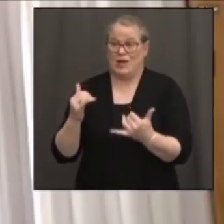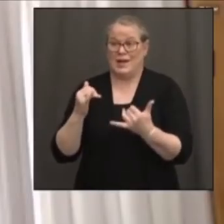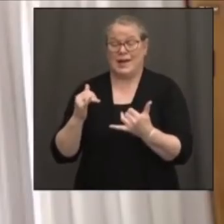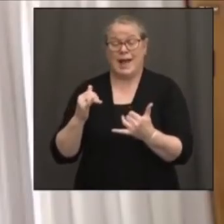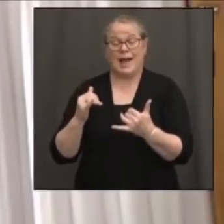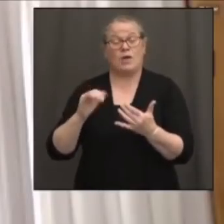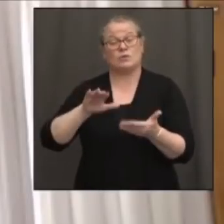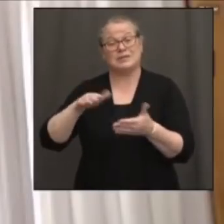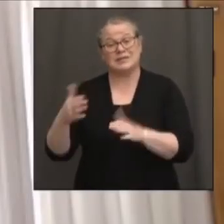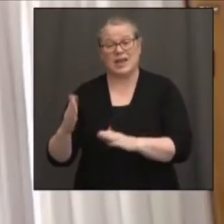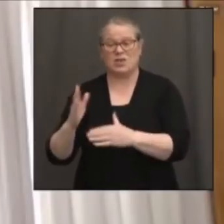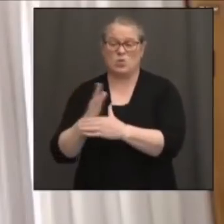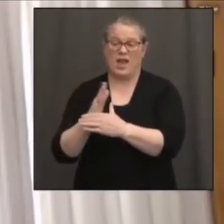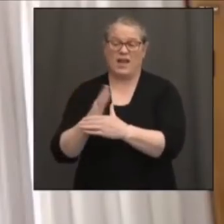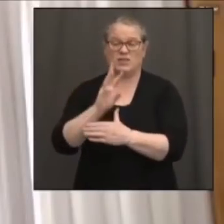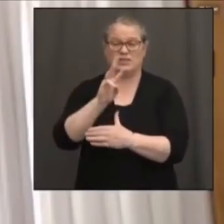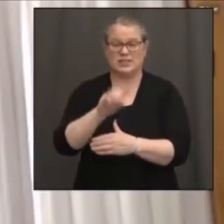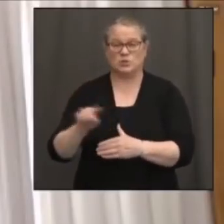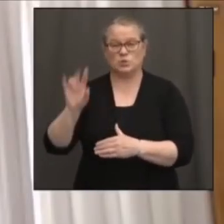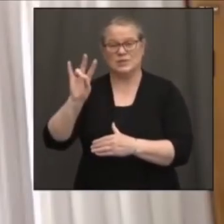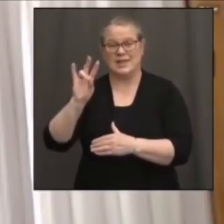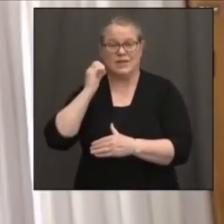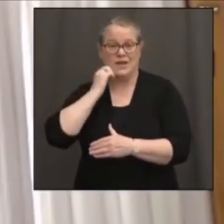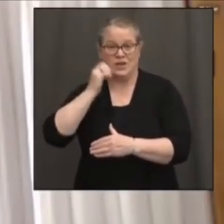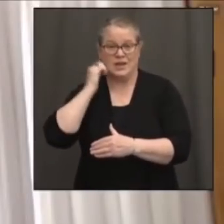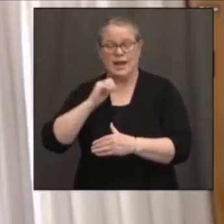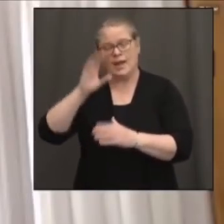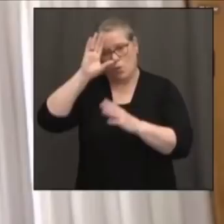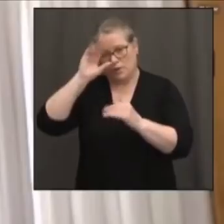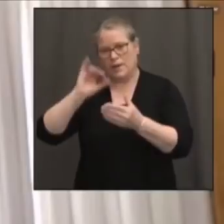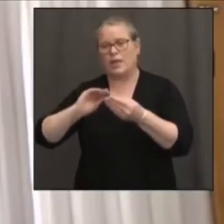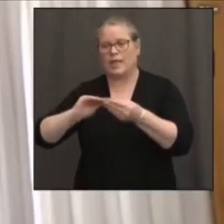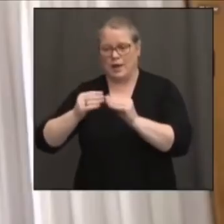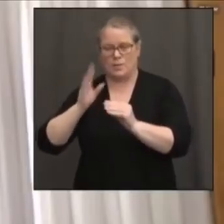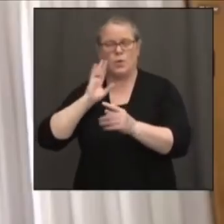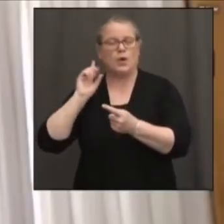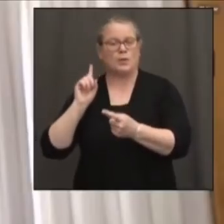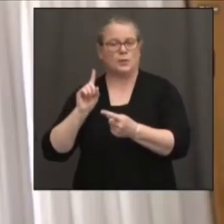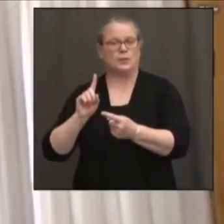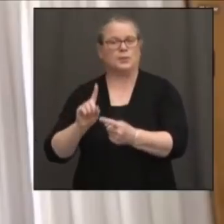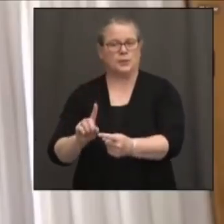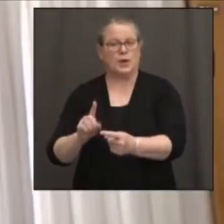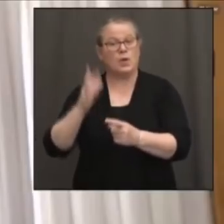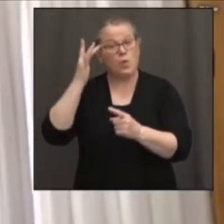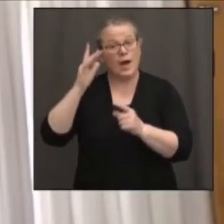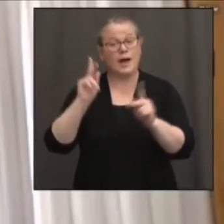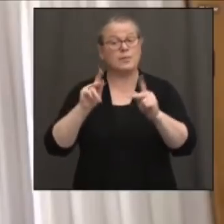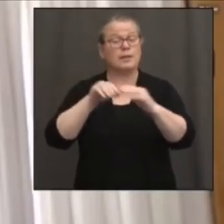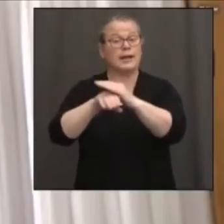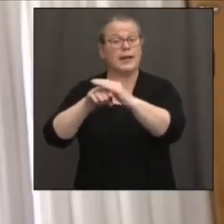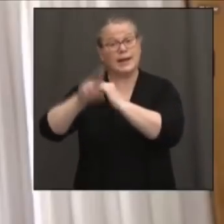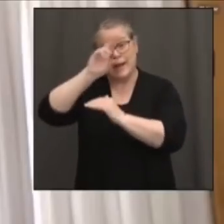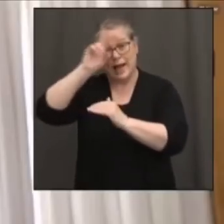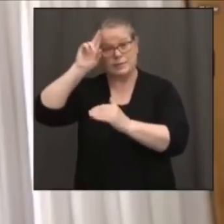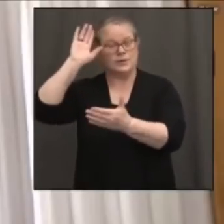a day. We expect that to continue to go further downwards in the coming weeks as we've seen cases and hospitalizations